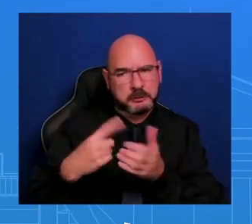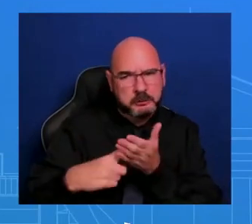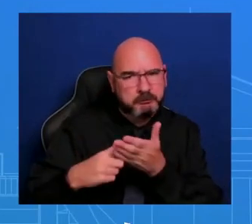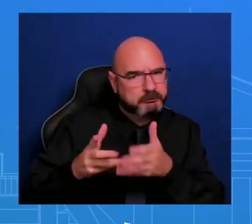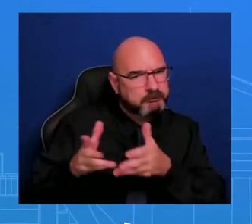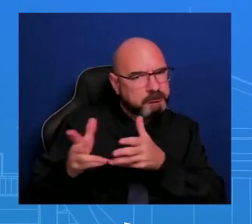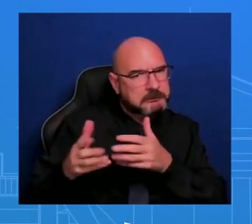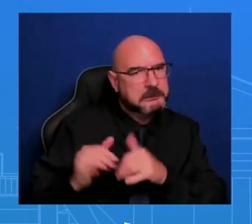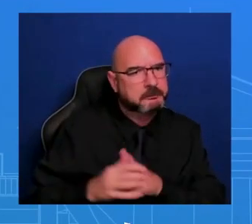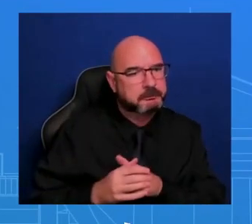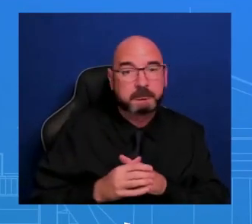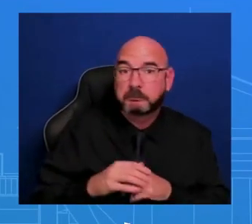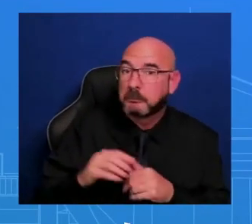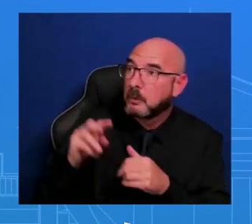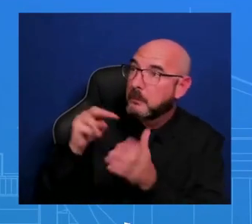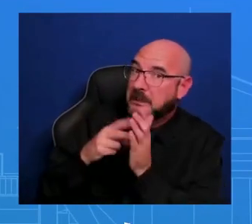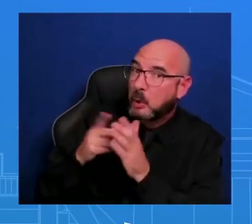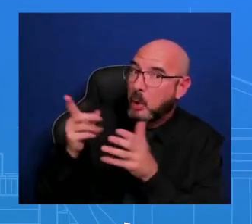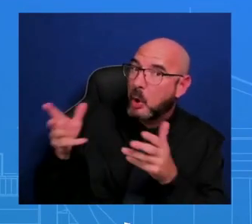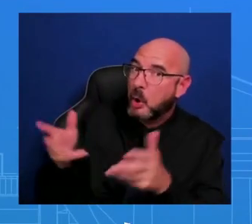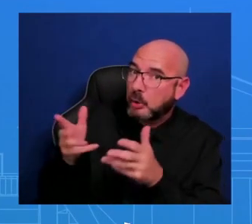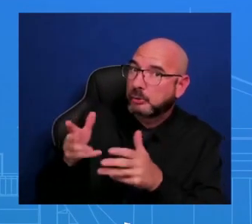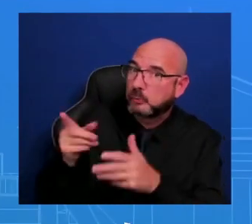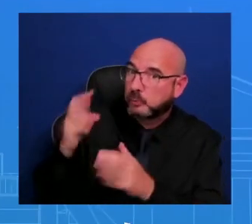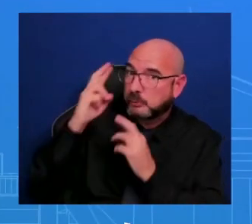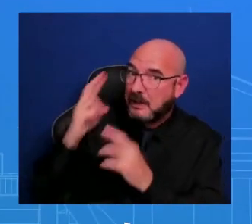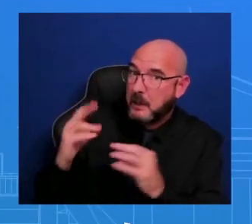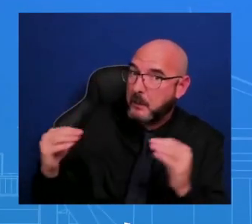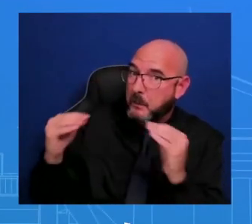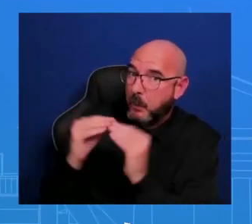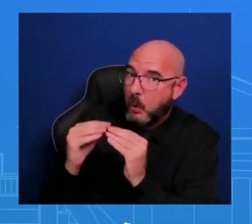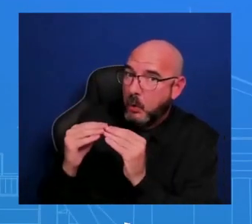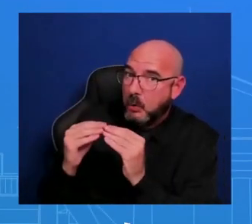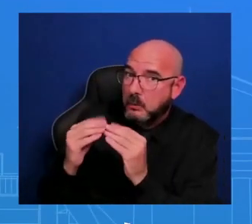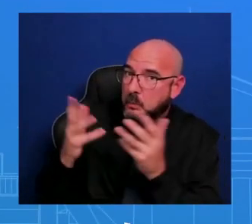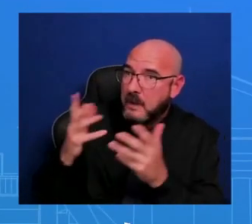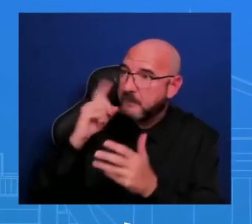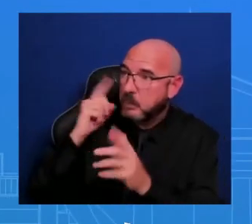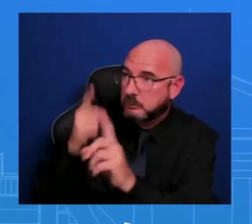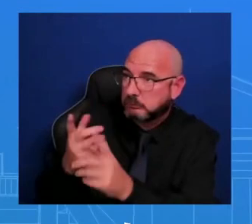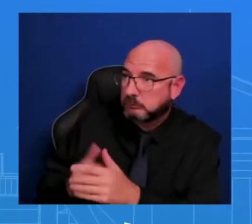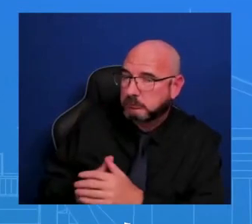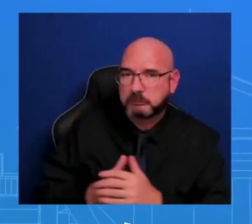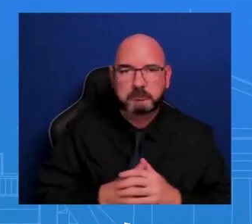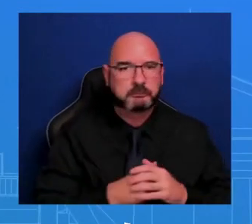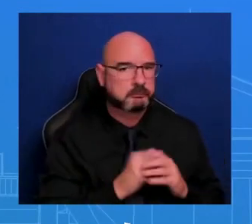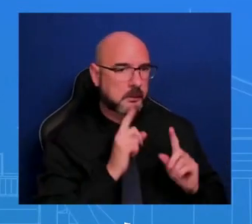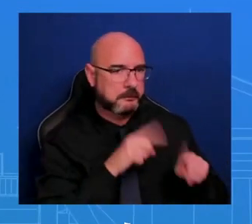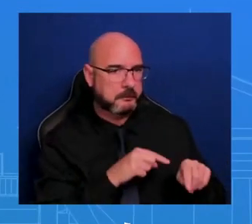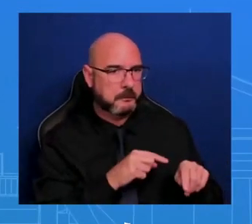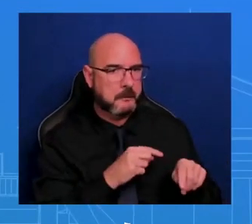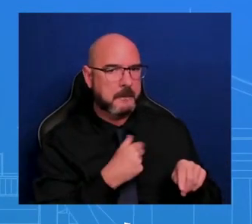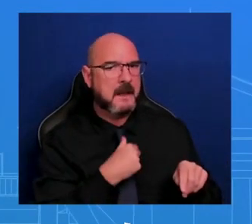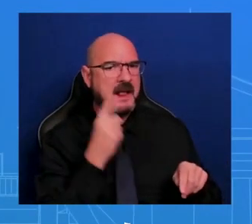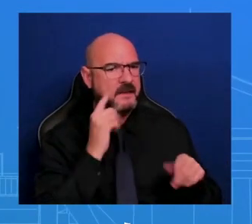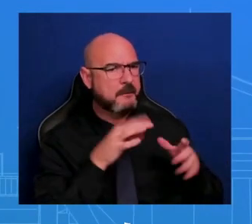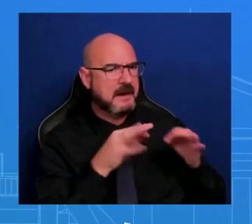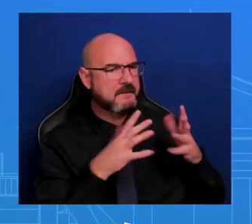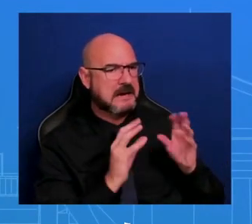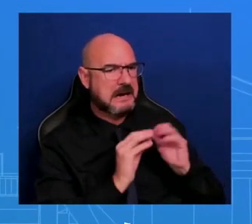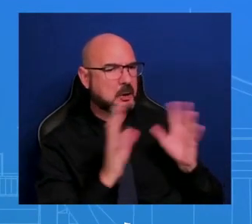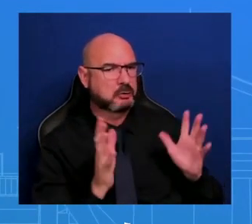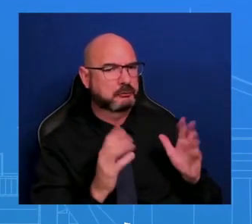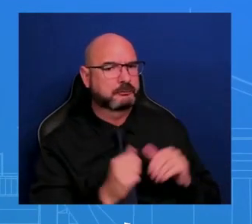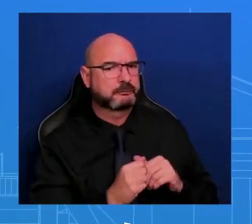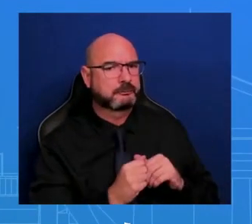of human life? What exactly is the message that he's conveying? I think I just conveyed it. Okay, and then another thing that President Obama said is that the Israeli government's